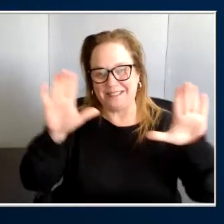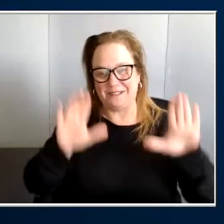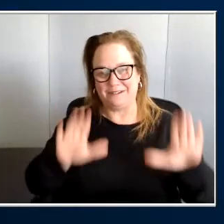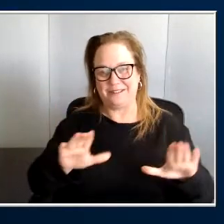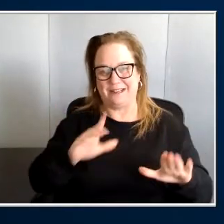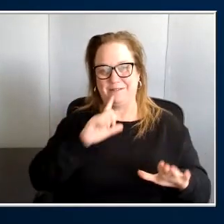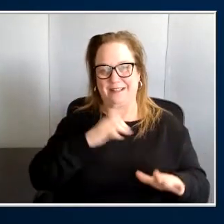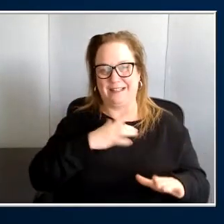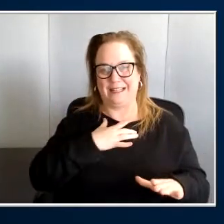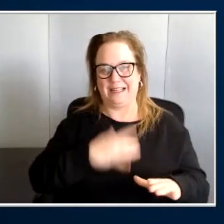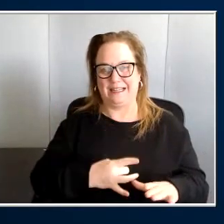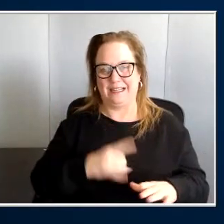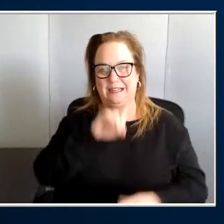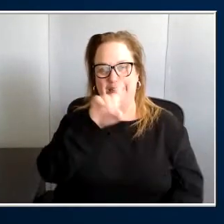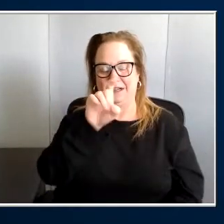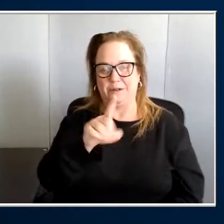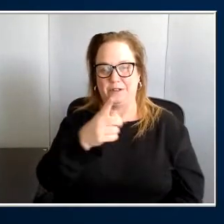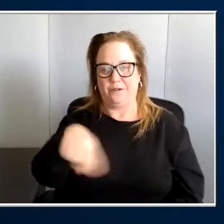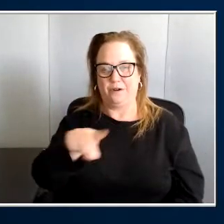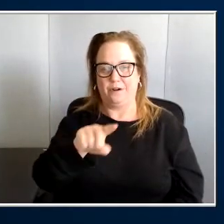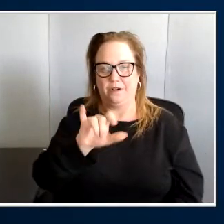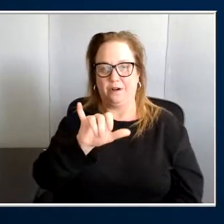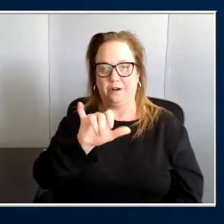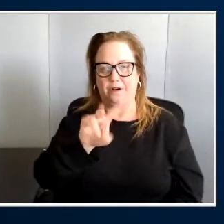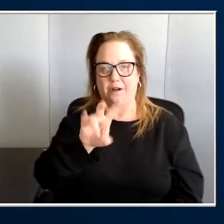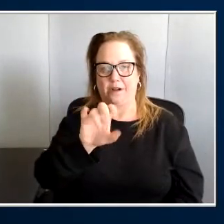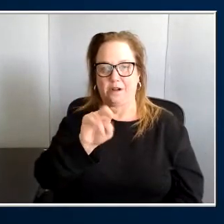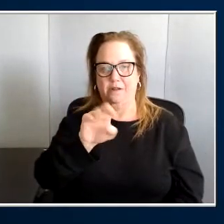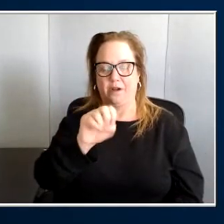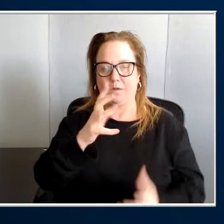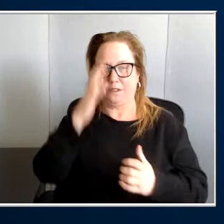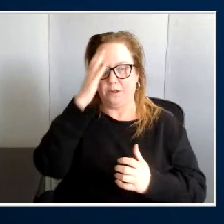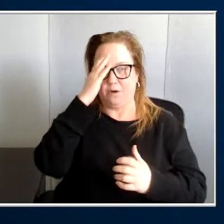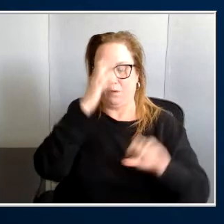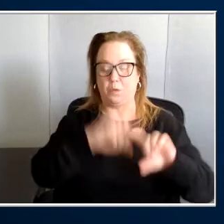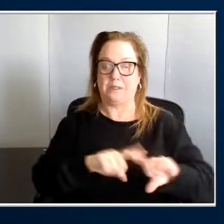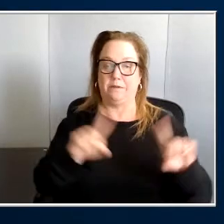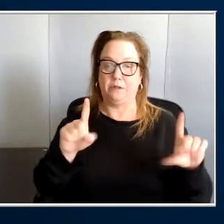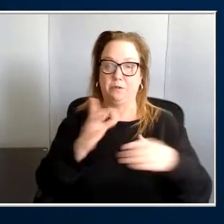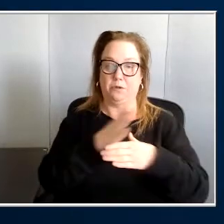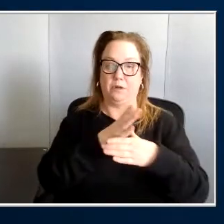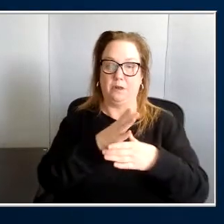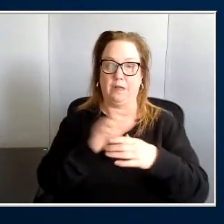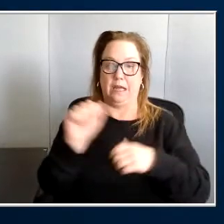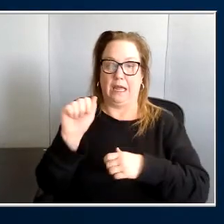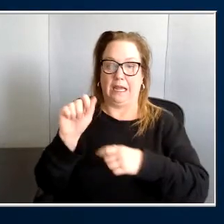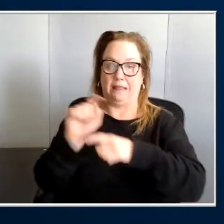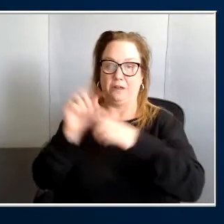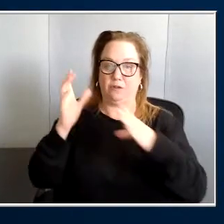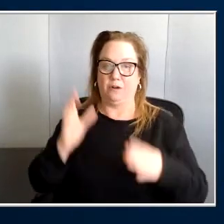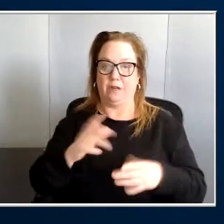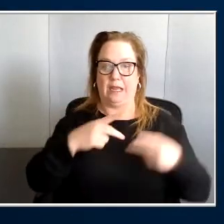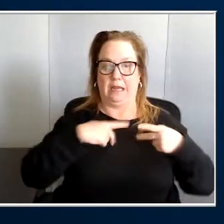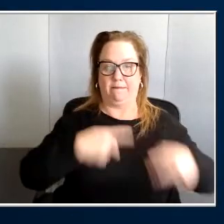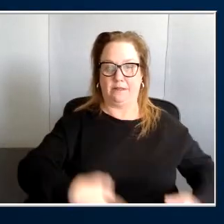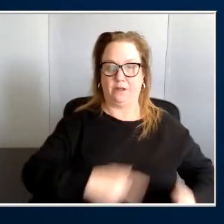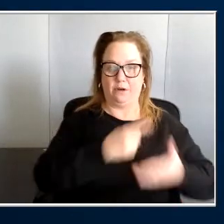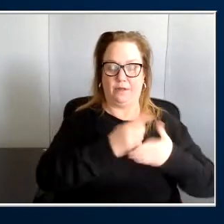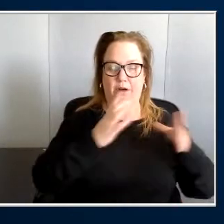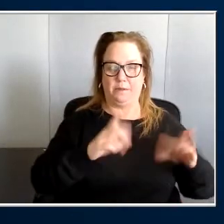here's the question for you guys. Yvonne wants to know, what is the difference between an athletic trainer and a physical therapist? What's the